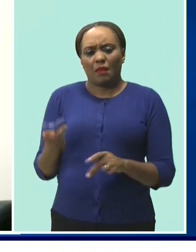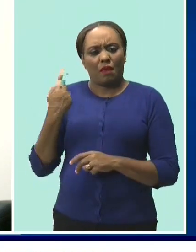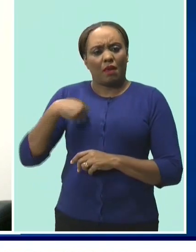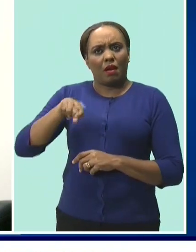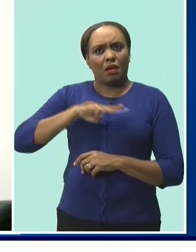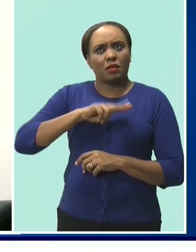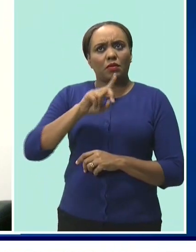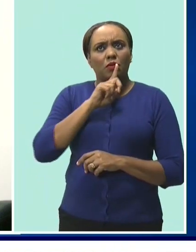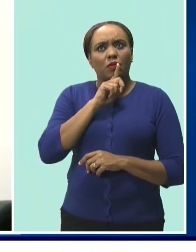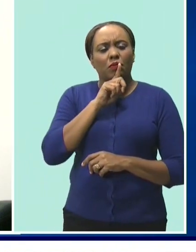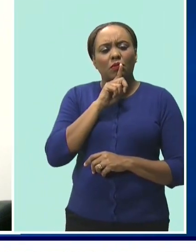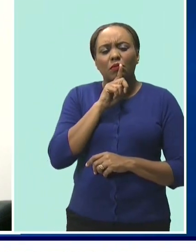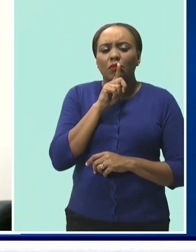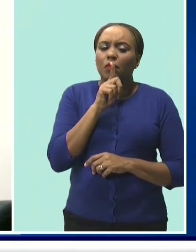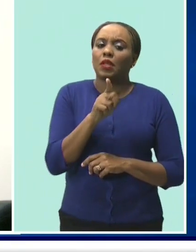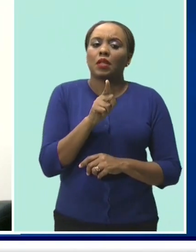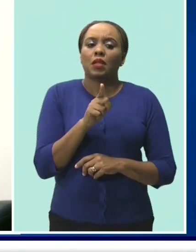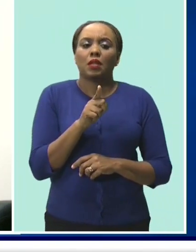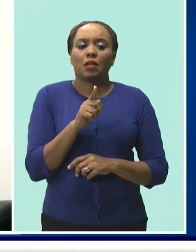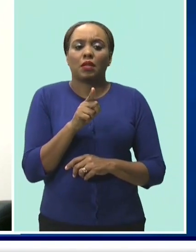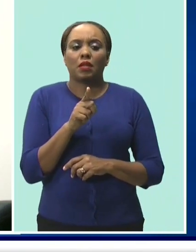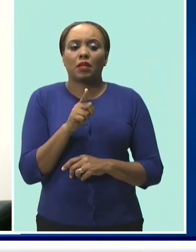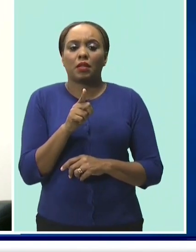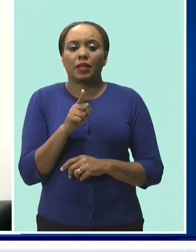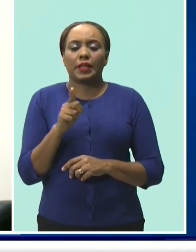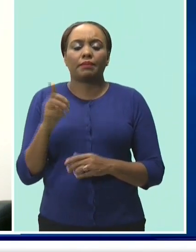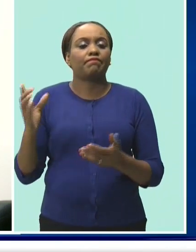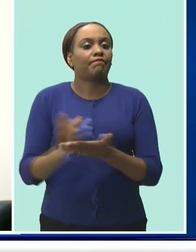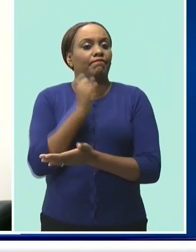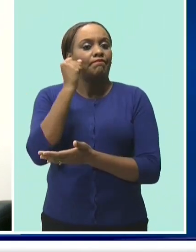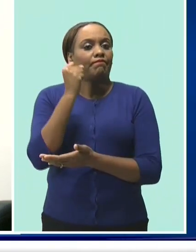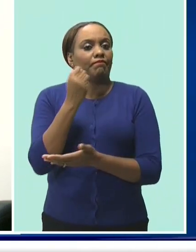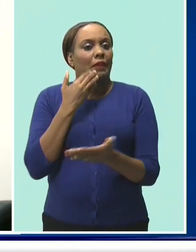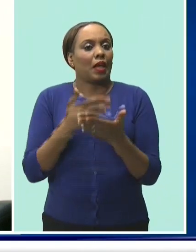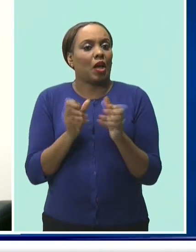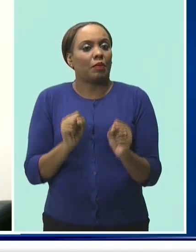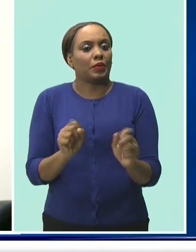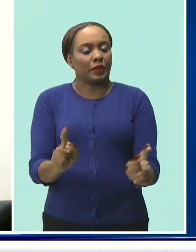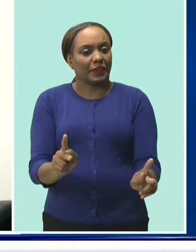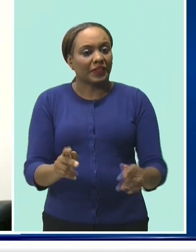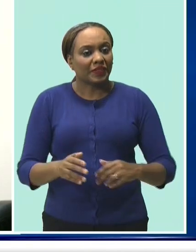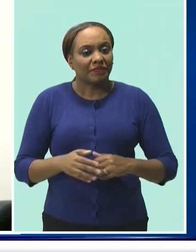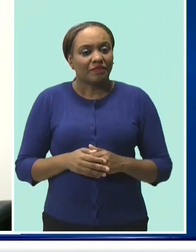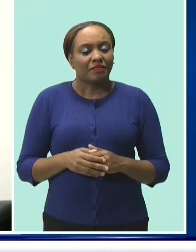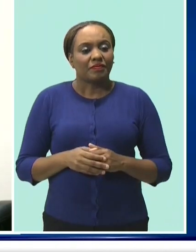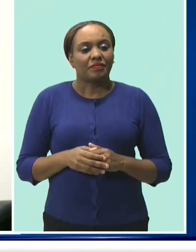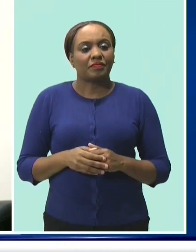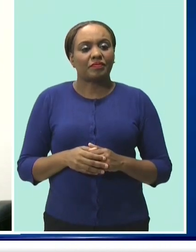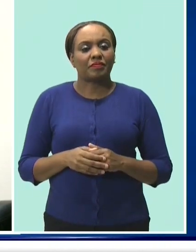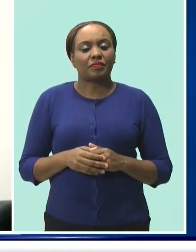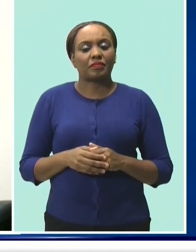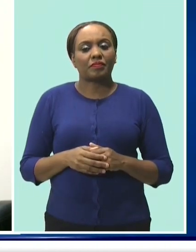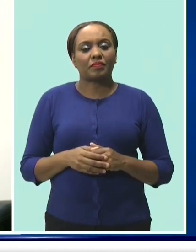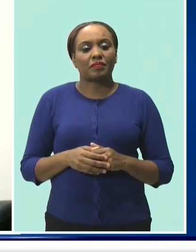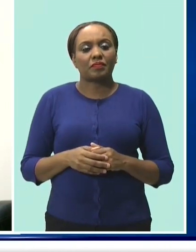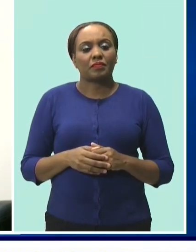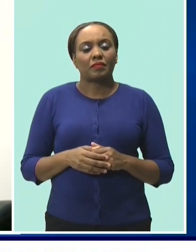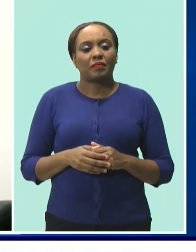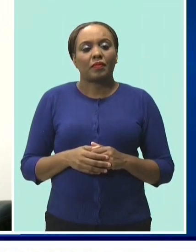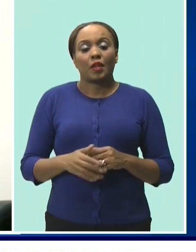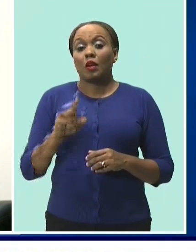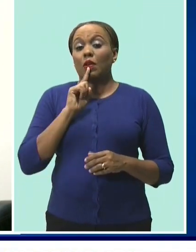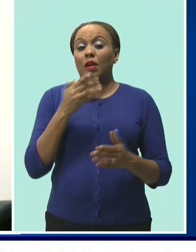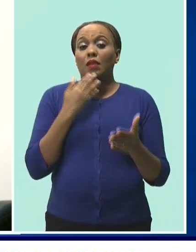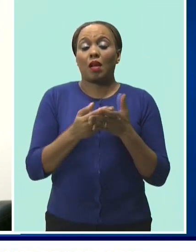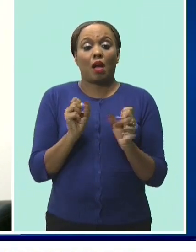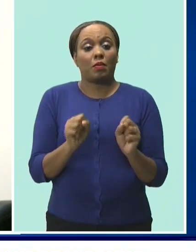one that we intend to take full advantage of. We see it as an